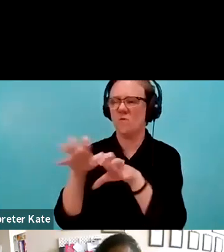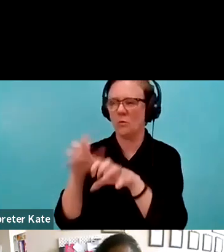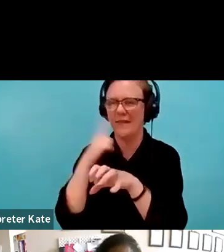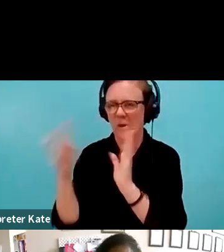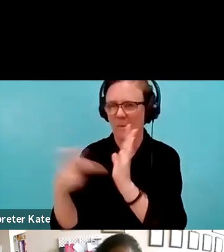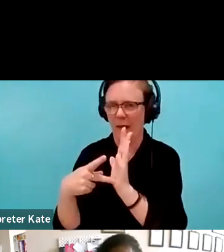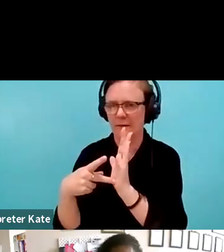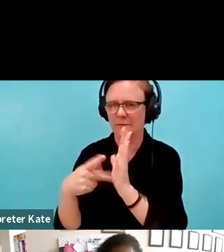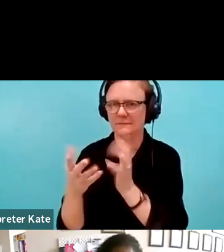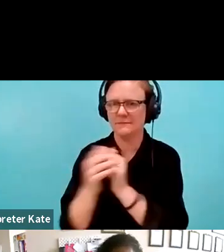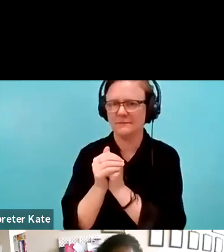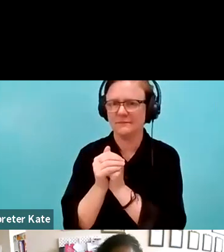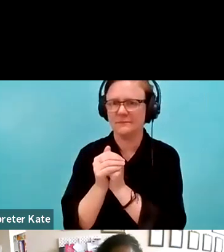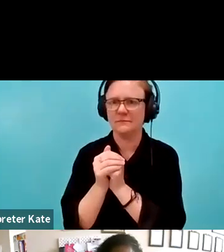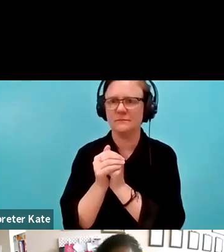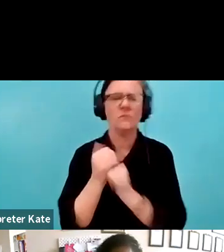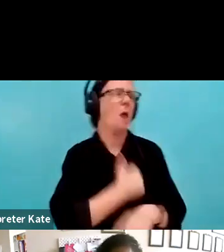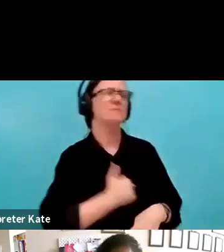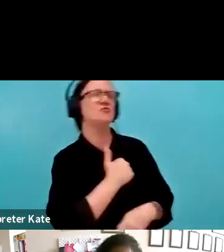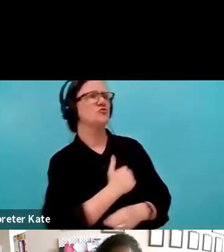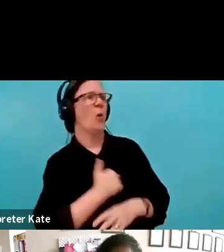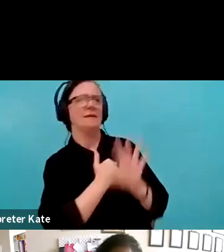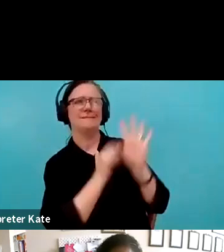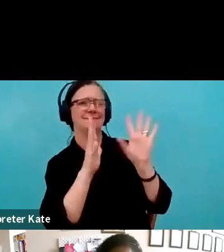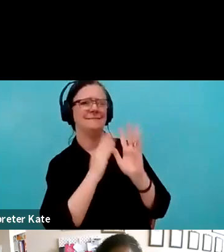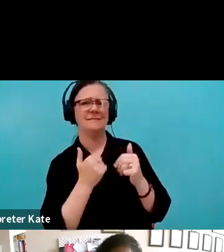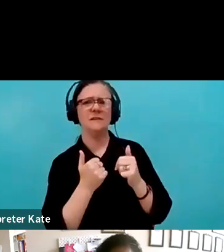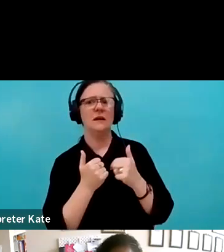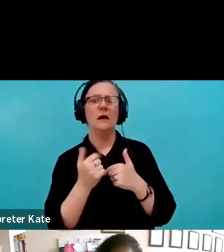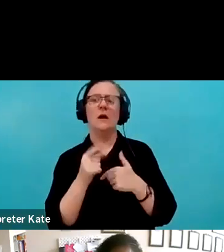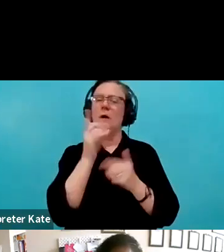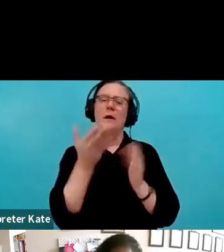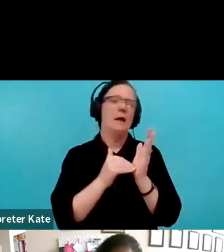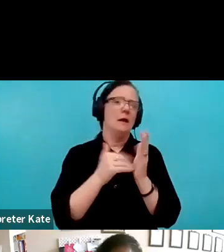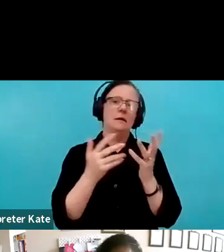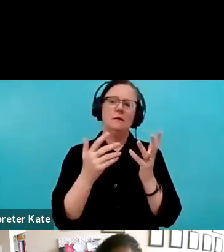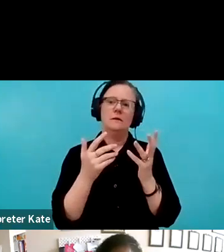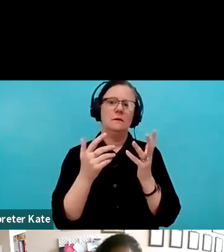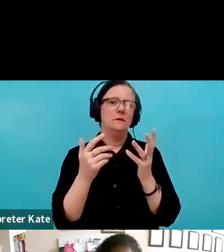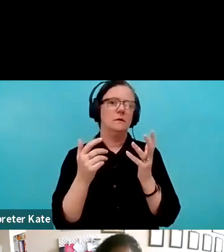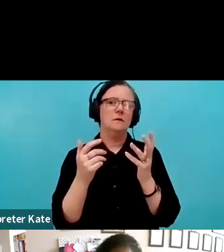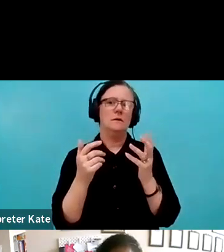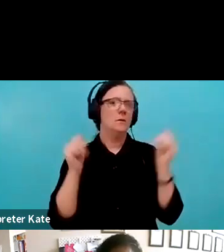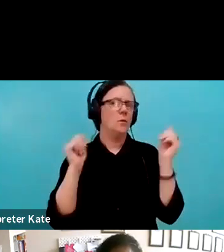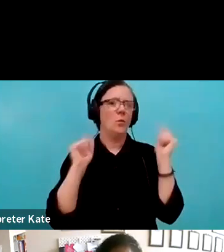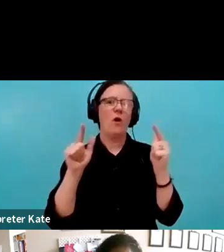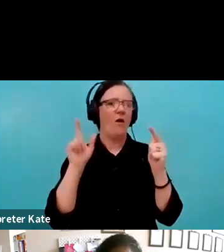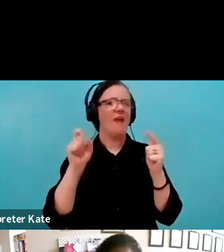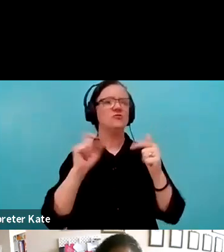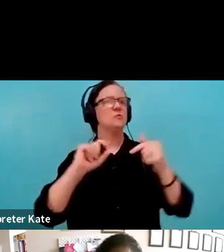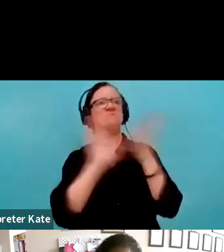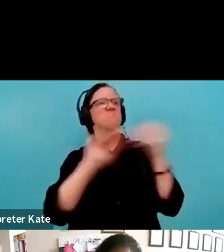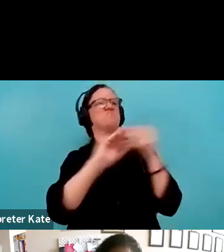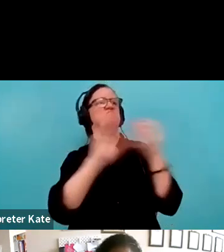back. So sorry. I would just say that, we all have to be vocal about what we want